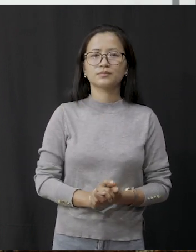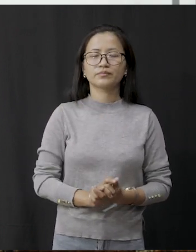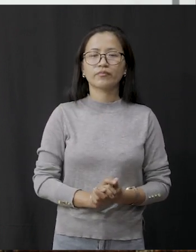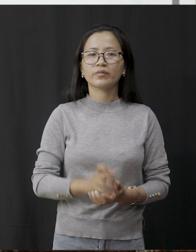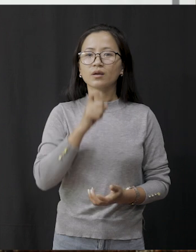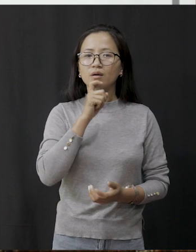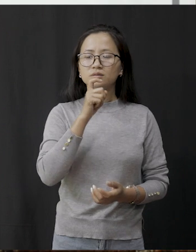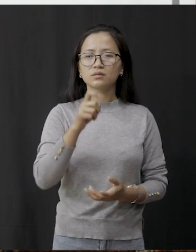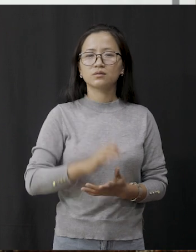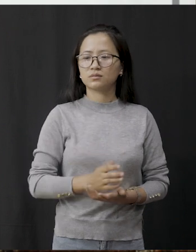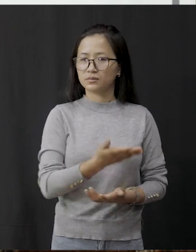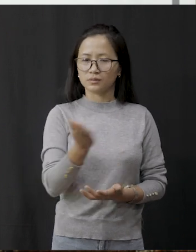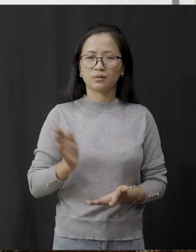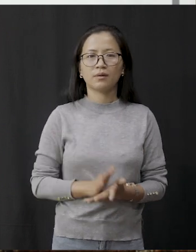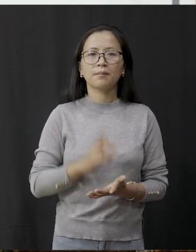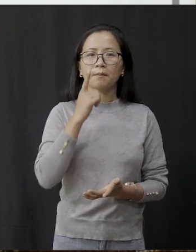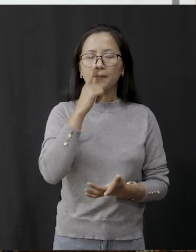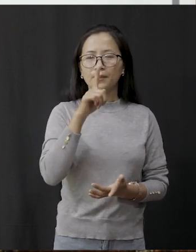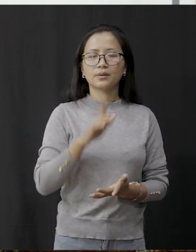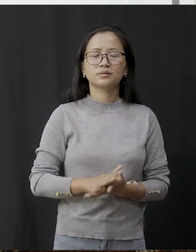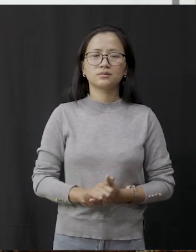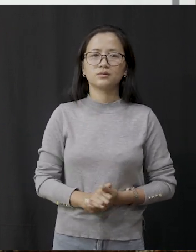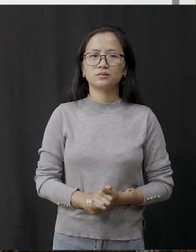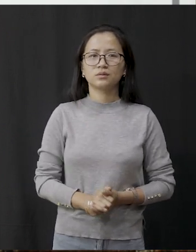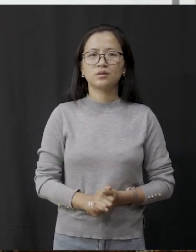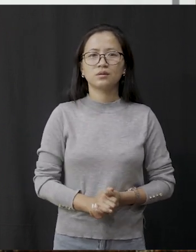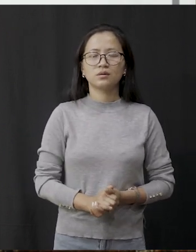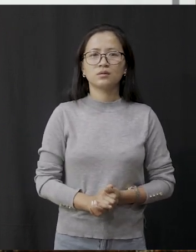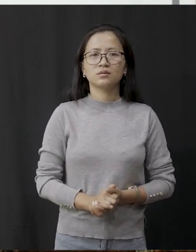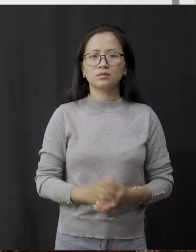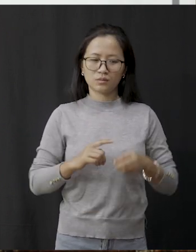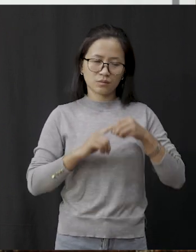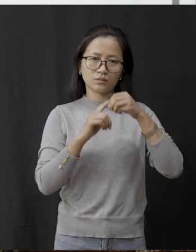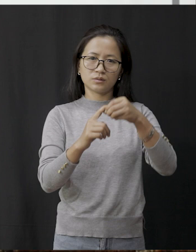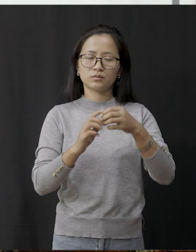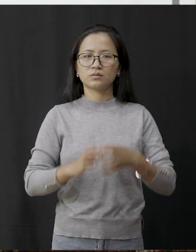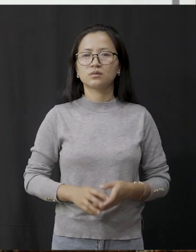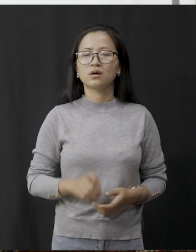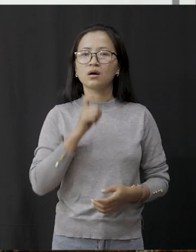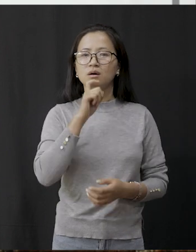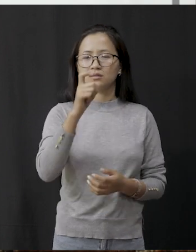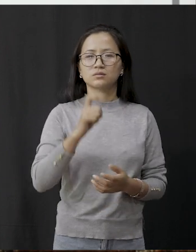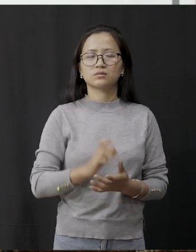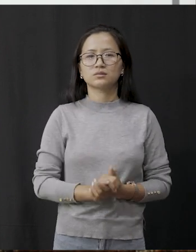So they asked their mother, okay? So they asked the mother. Now the question that they raised